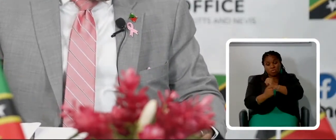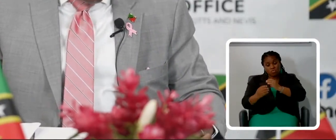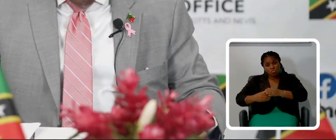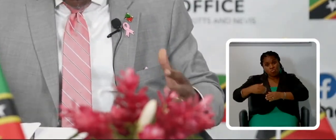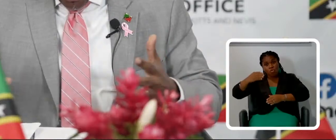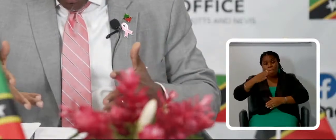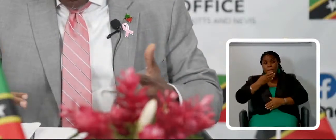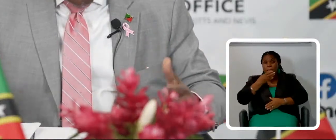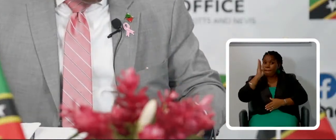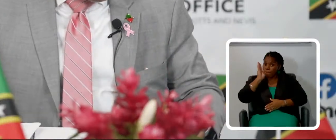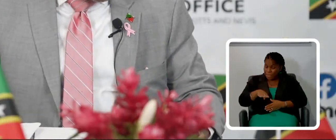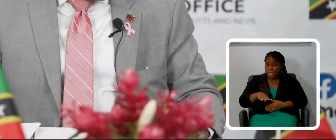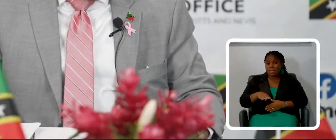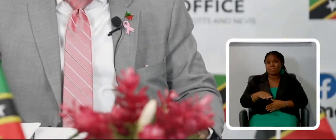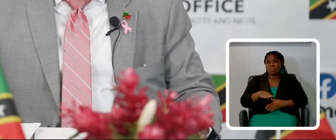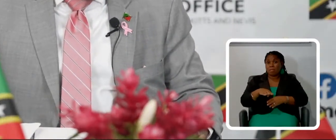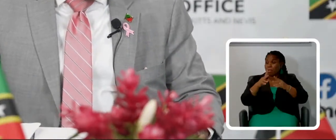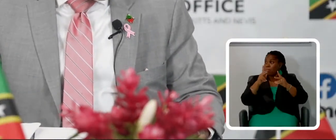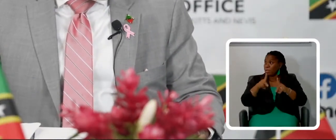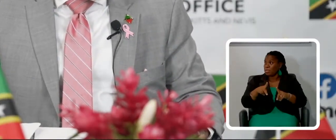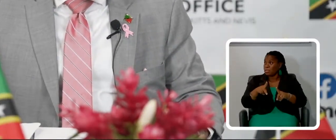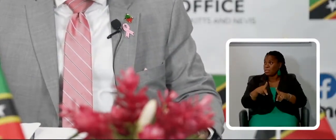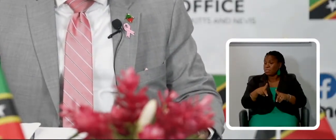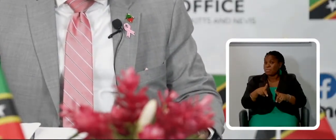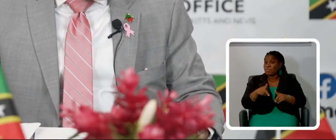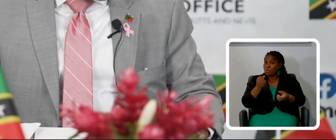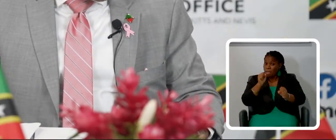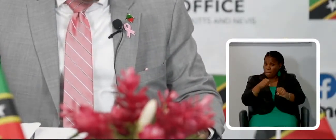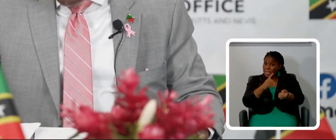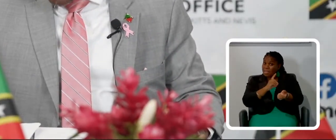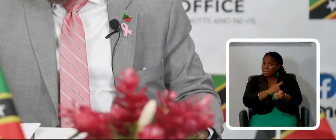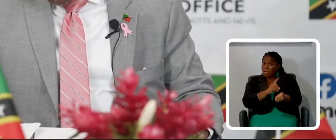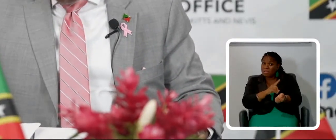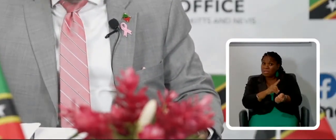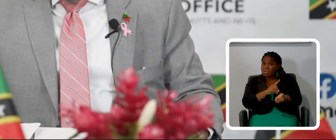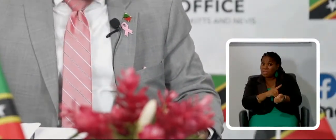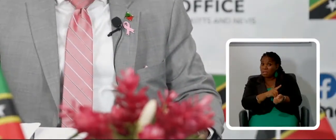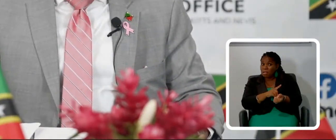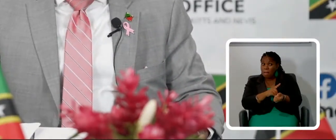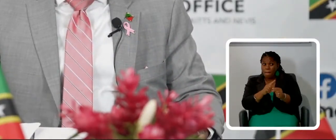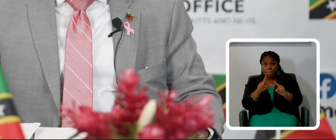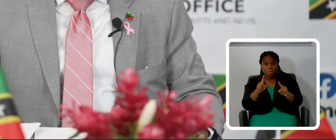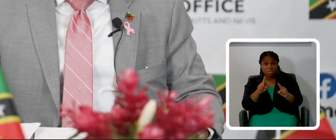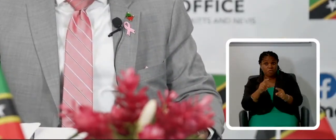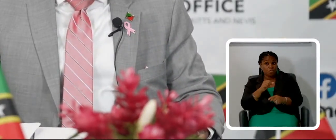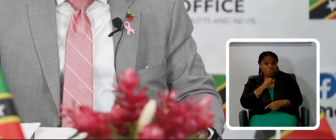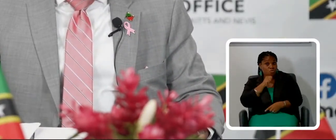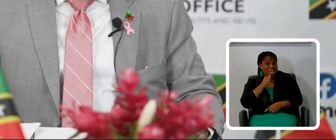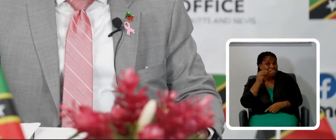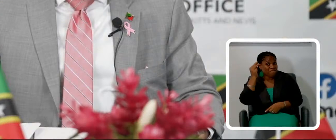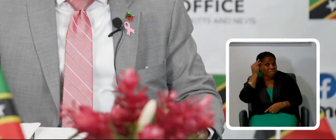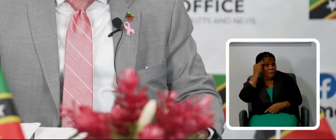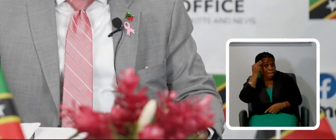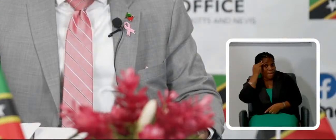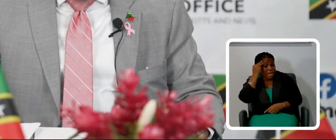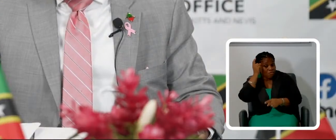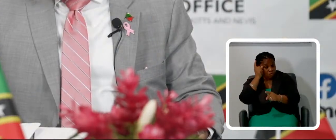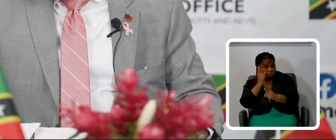can be a doctor, but if you don't have the ethical grounding, you can be a messed up doctor.